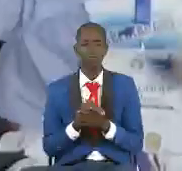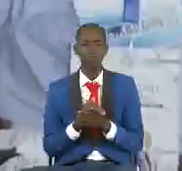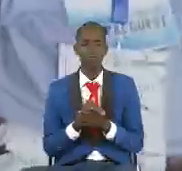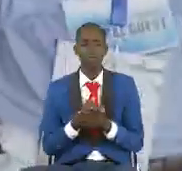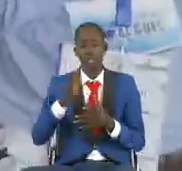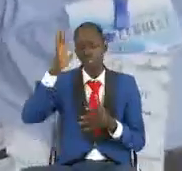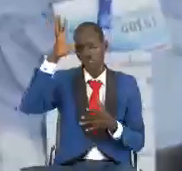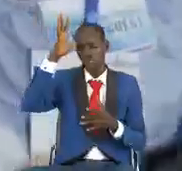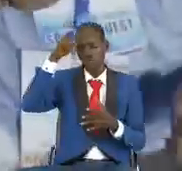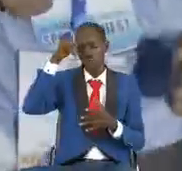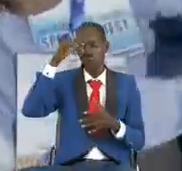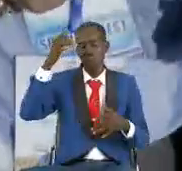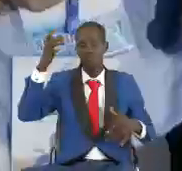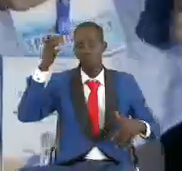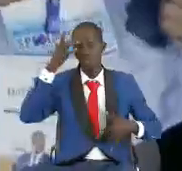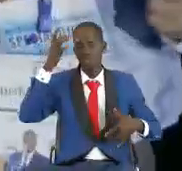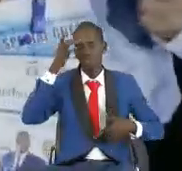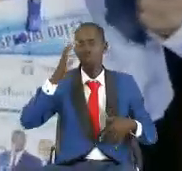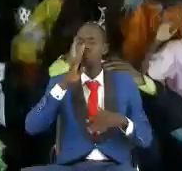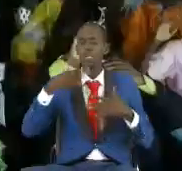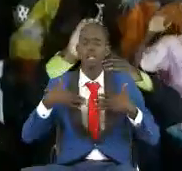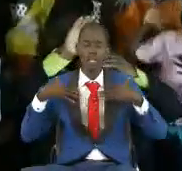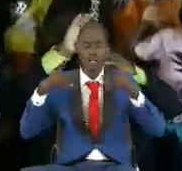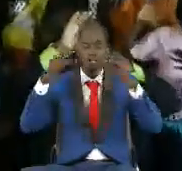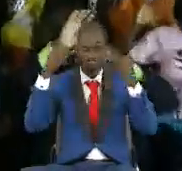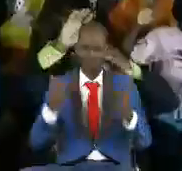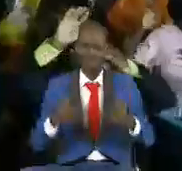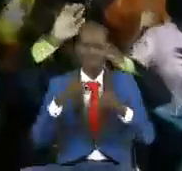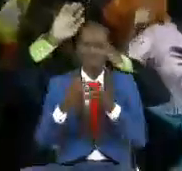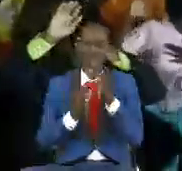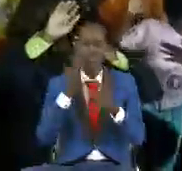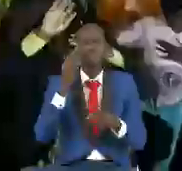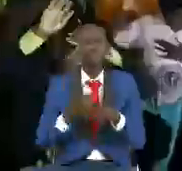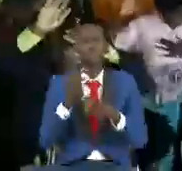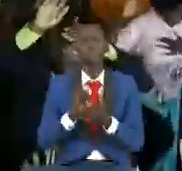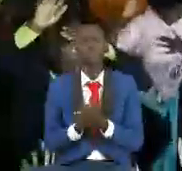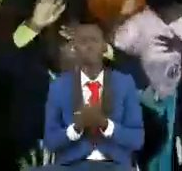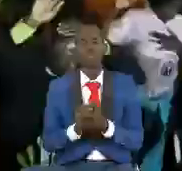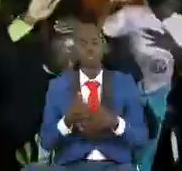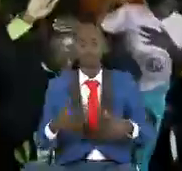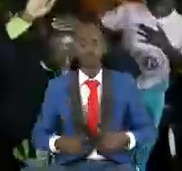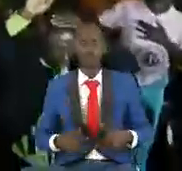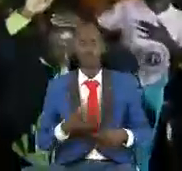Incurable disease, be healed right now. Young and old,